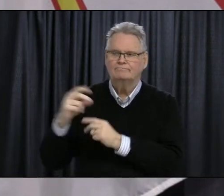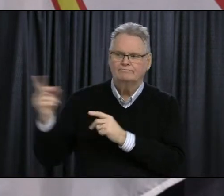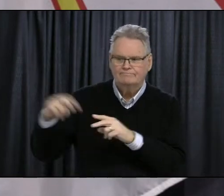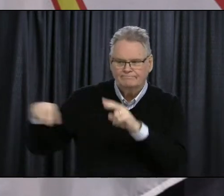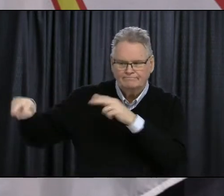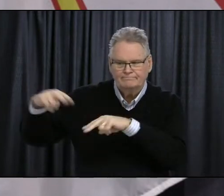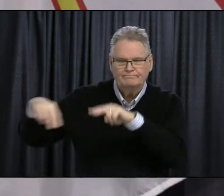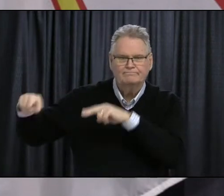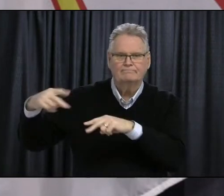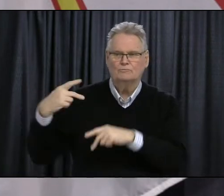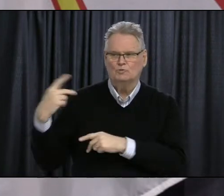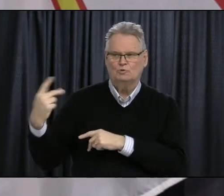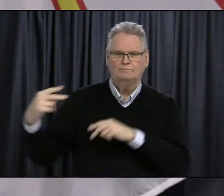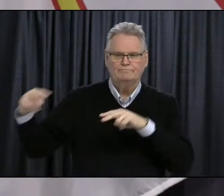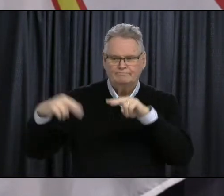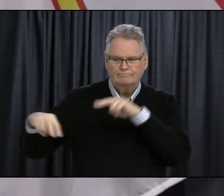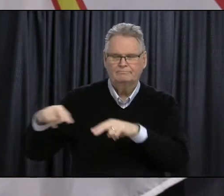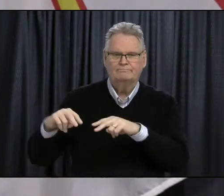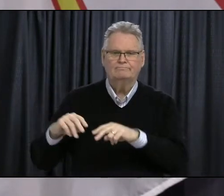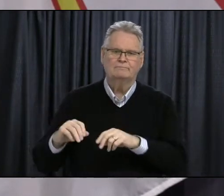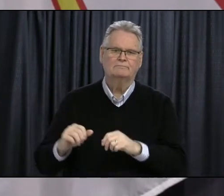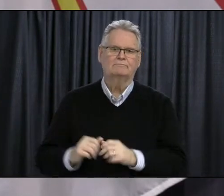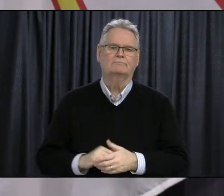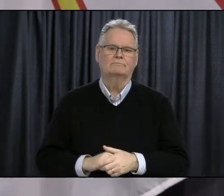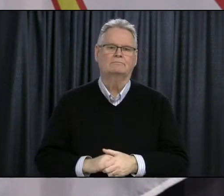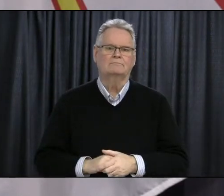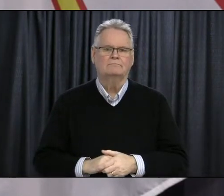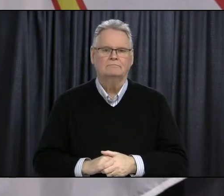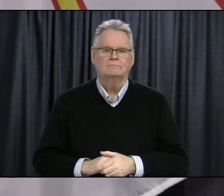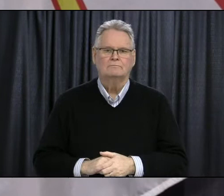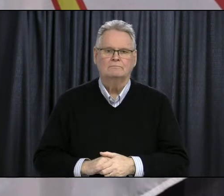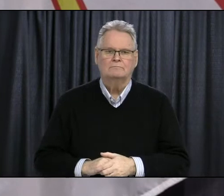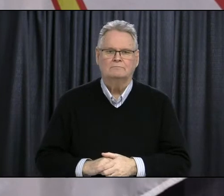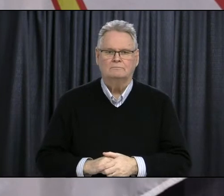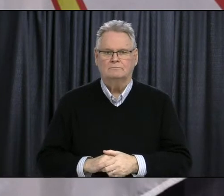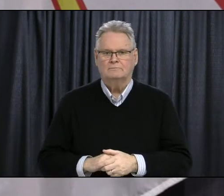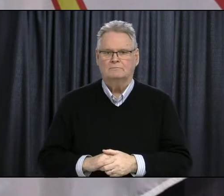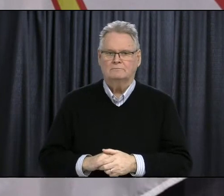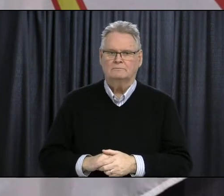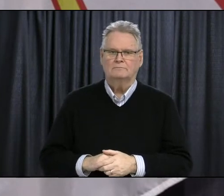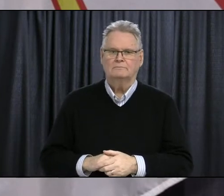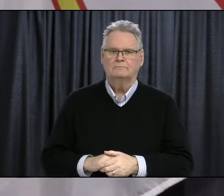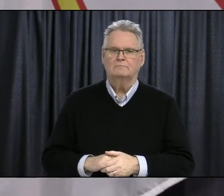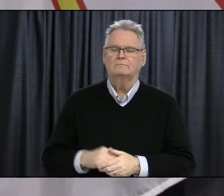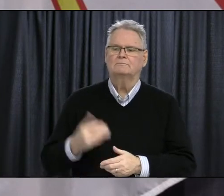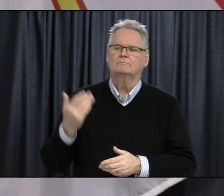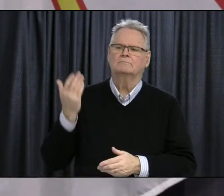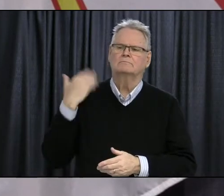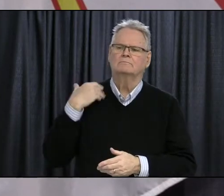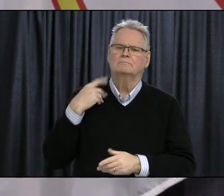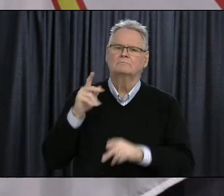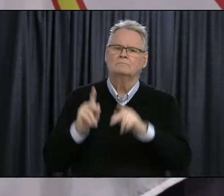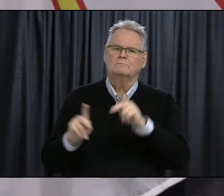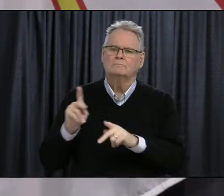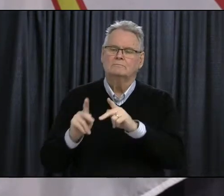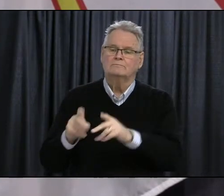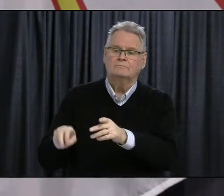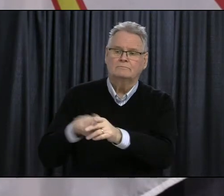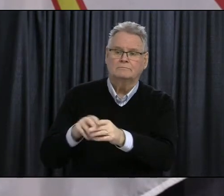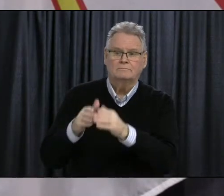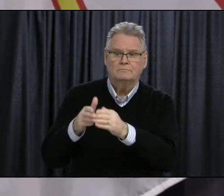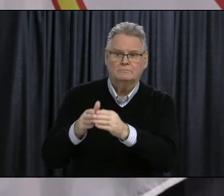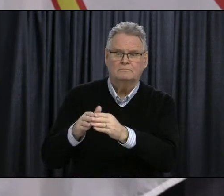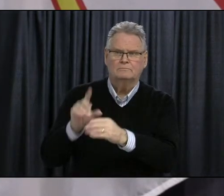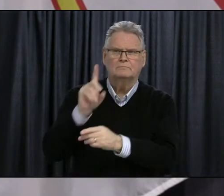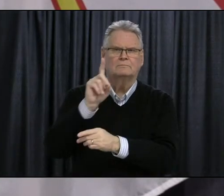Patties between December 29th and January 16th, we do still ask that you contact 811 for testing if you have not already